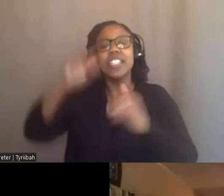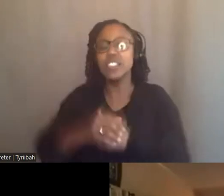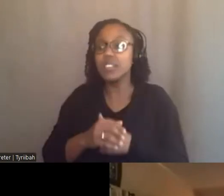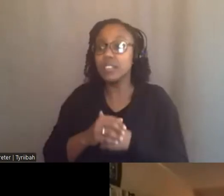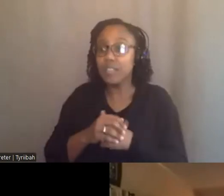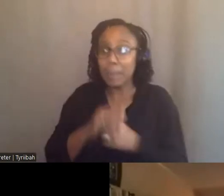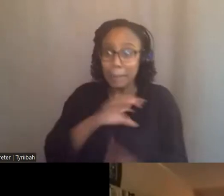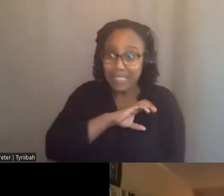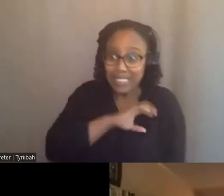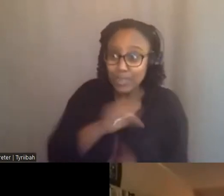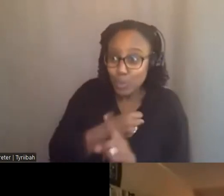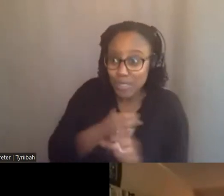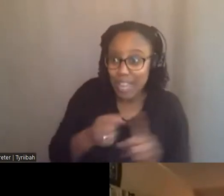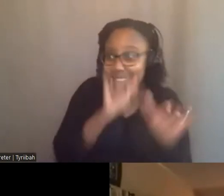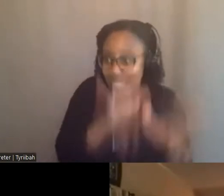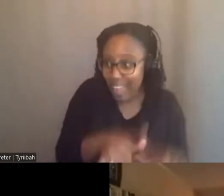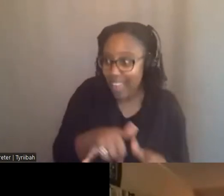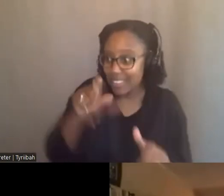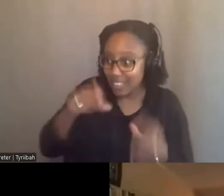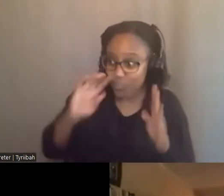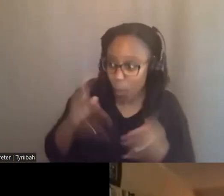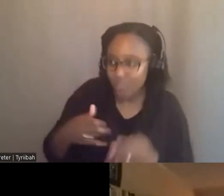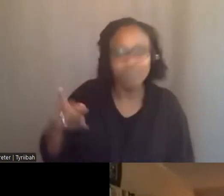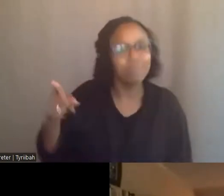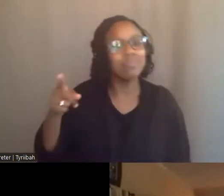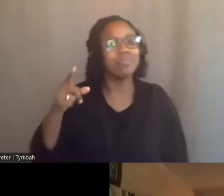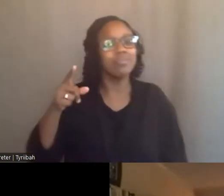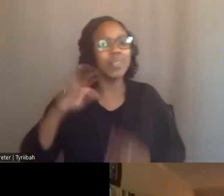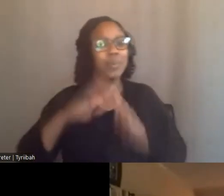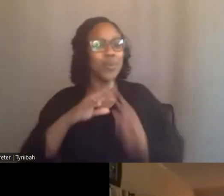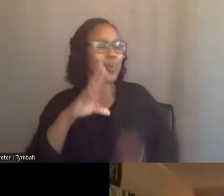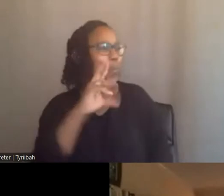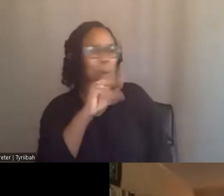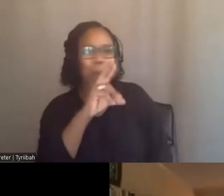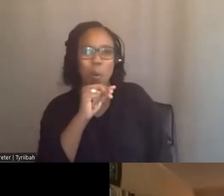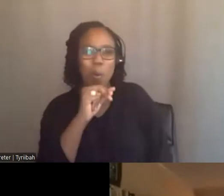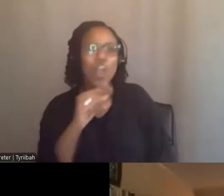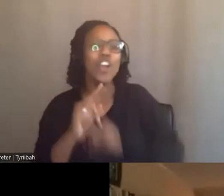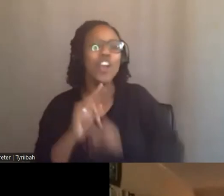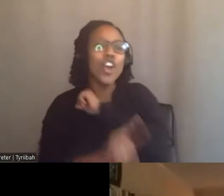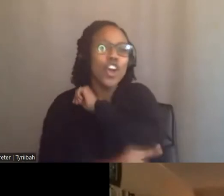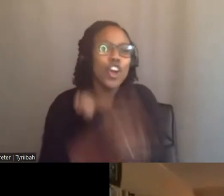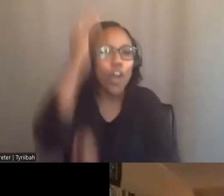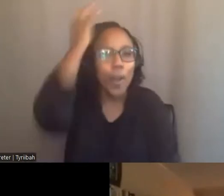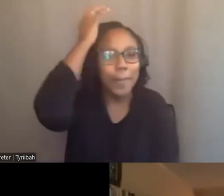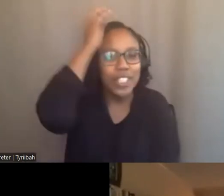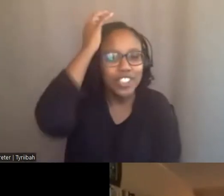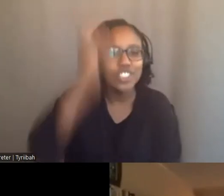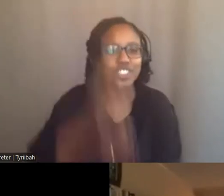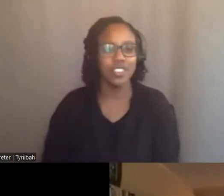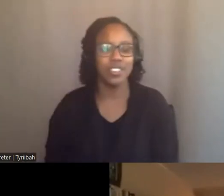garbage. And there's a fascinating reason why garbage is a problem, not just